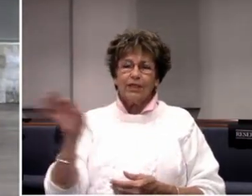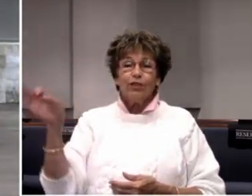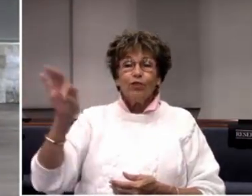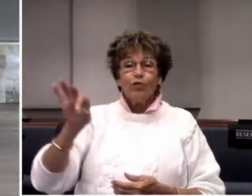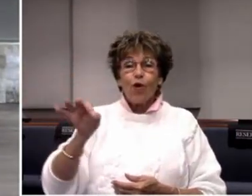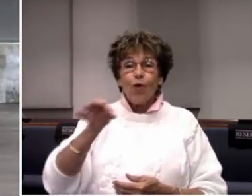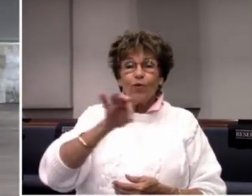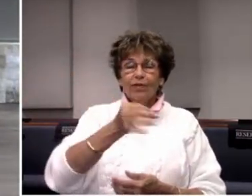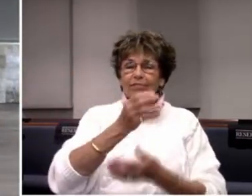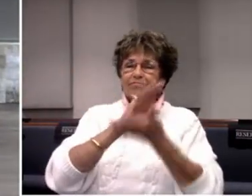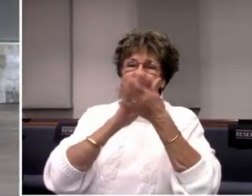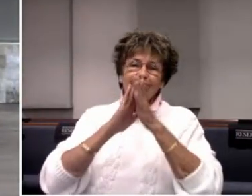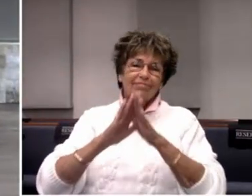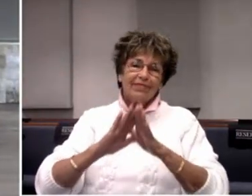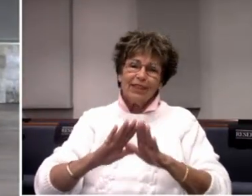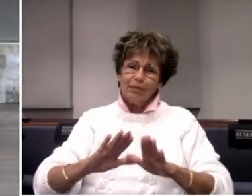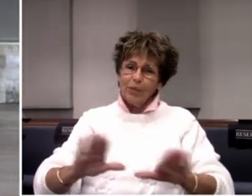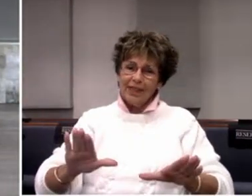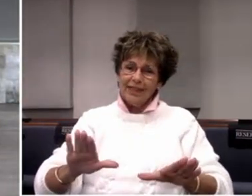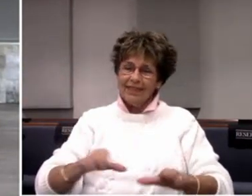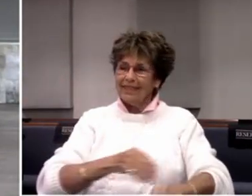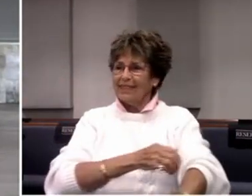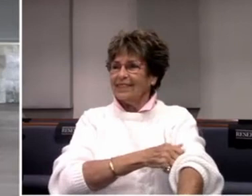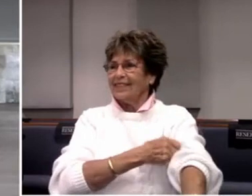So yeah, practically speaking,